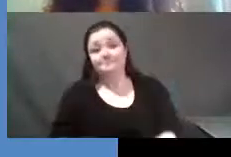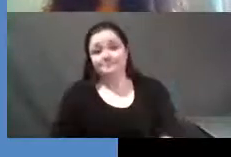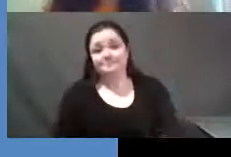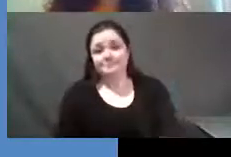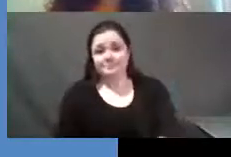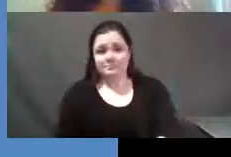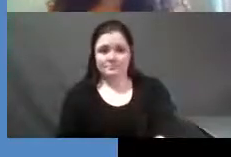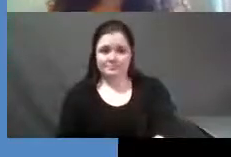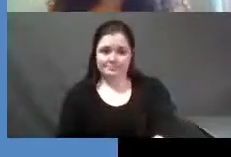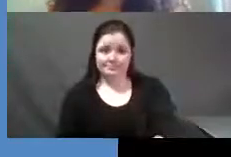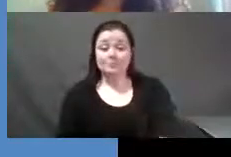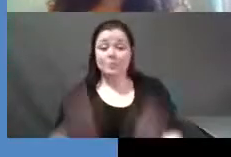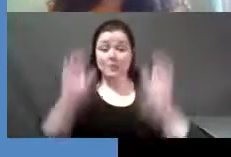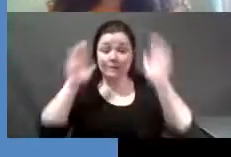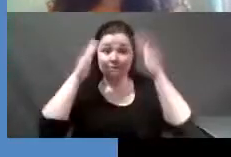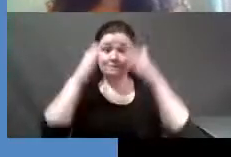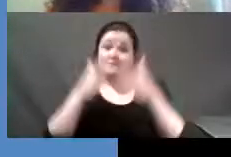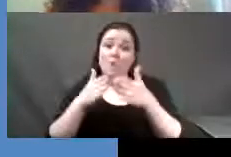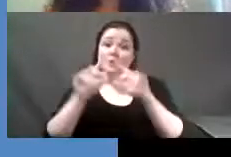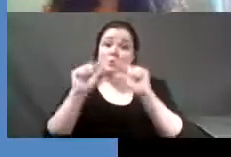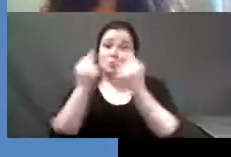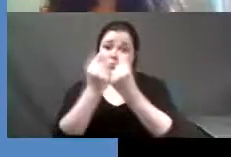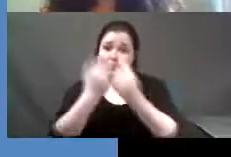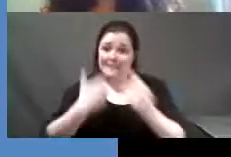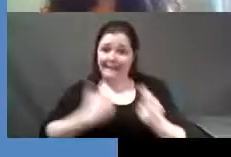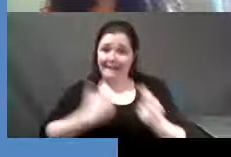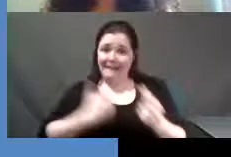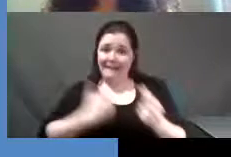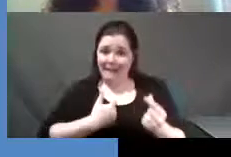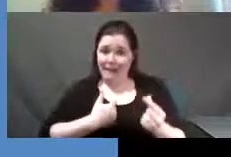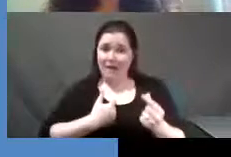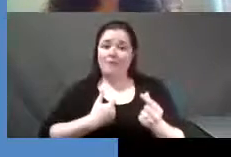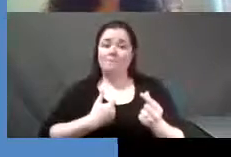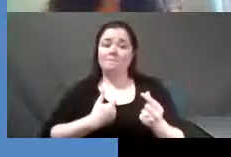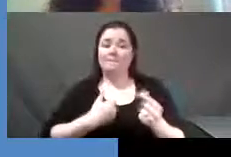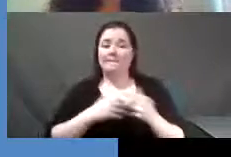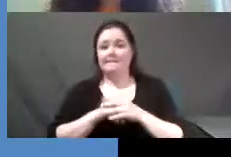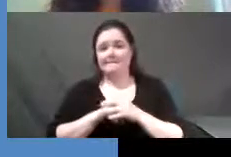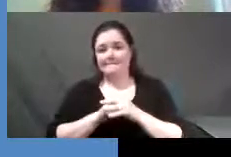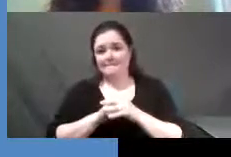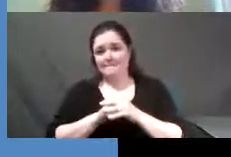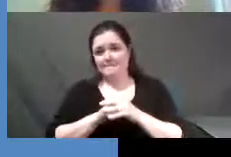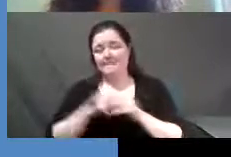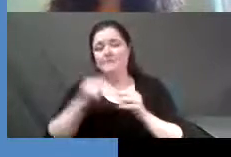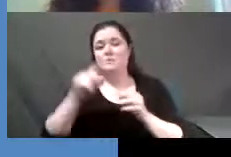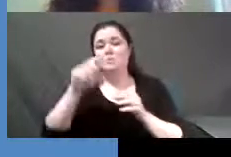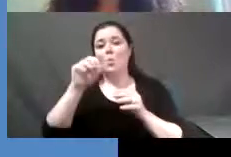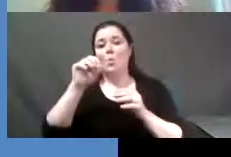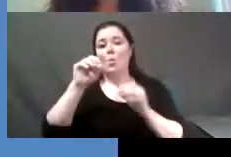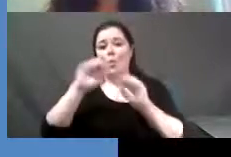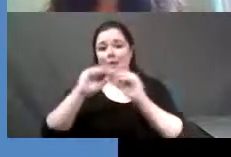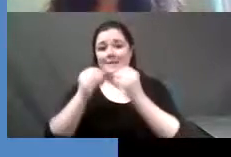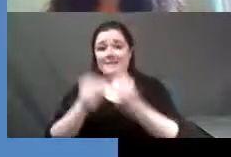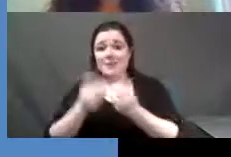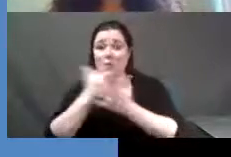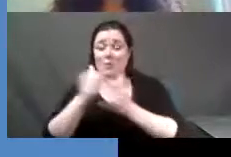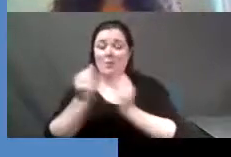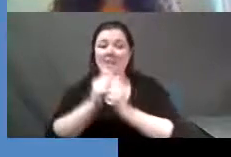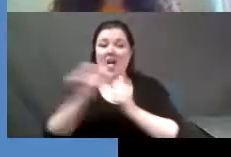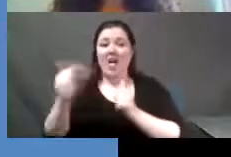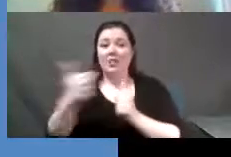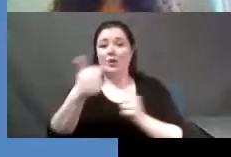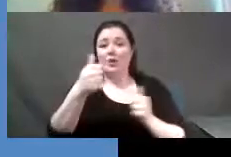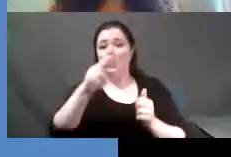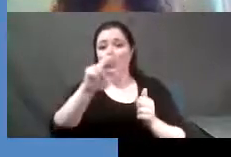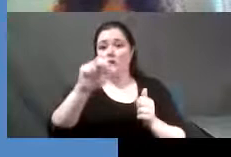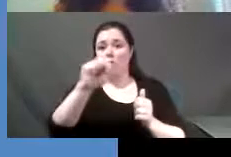There's focus groups. So Countess in my organization, we're actually working with different grassroots organizations